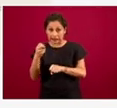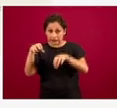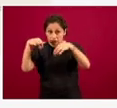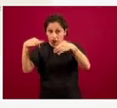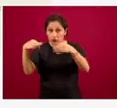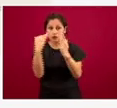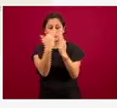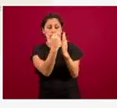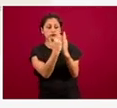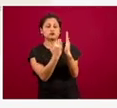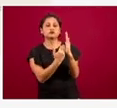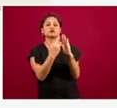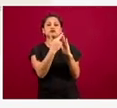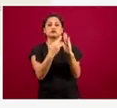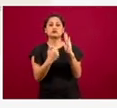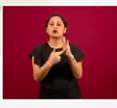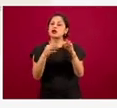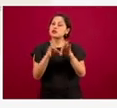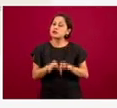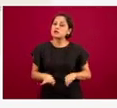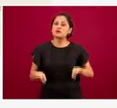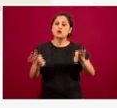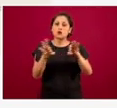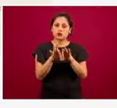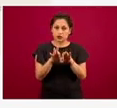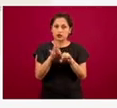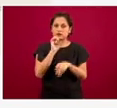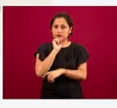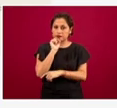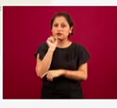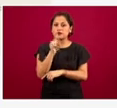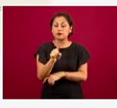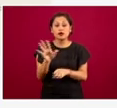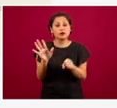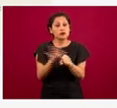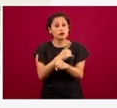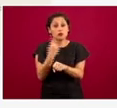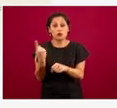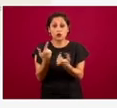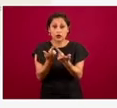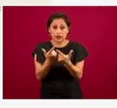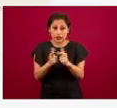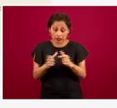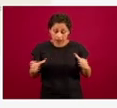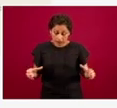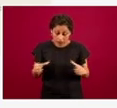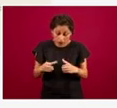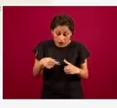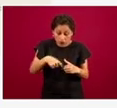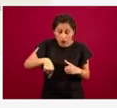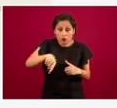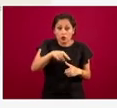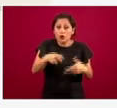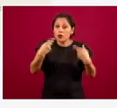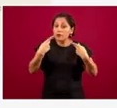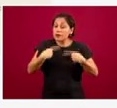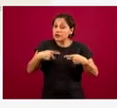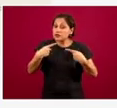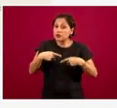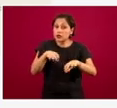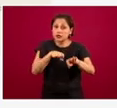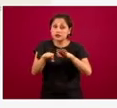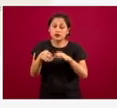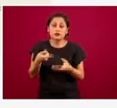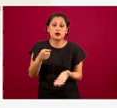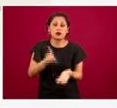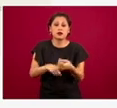patients. These are also important regulations and guidelines because one of the most vulnerable groups